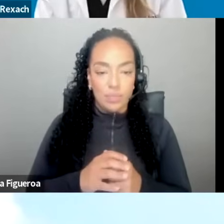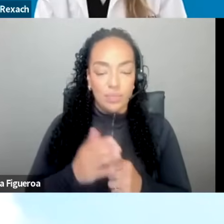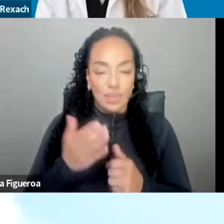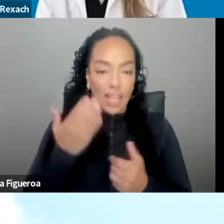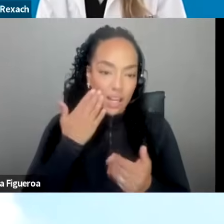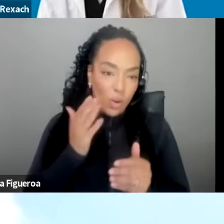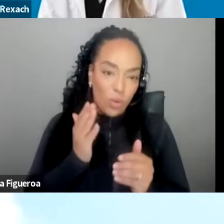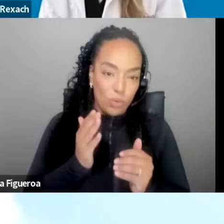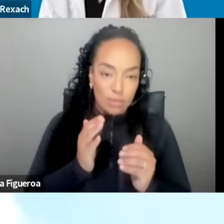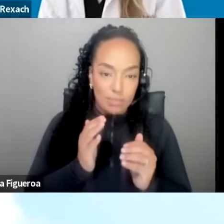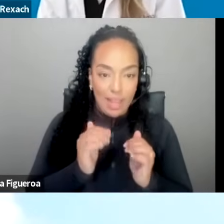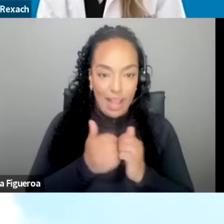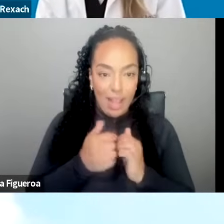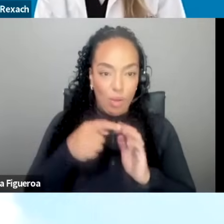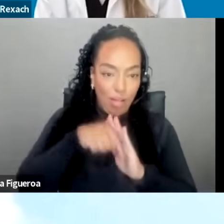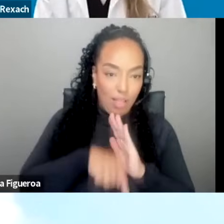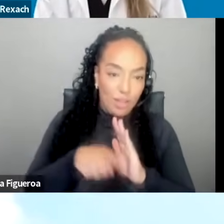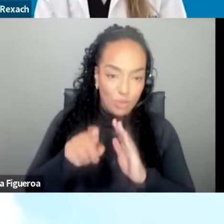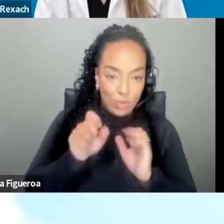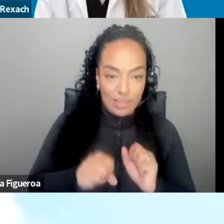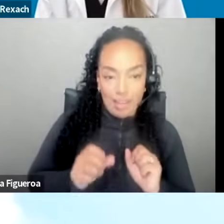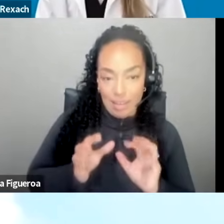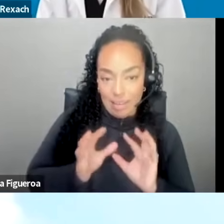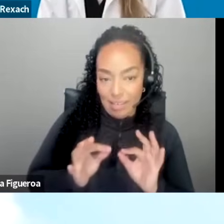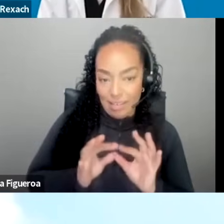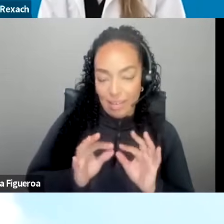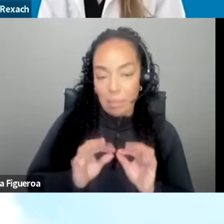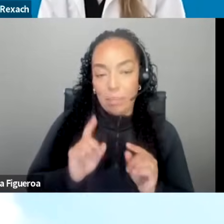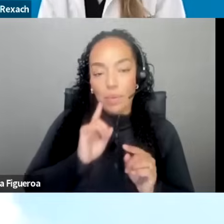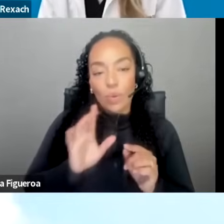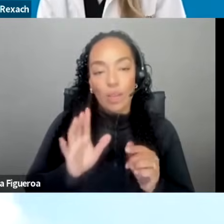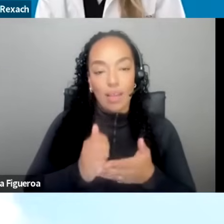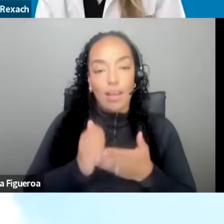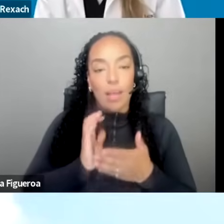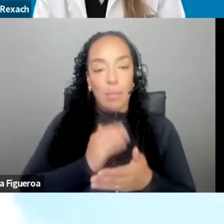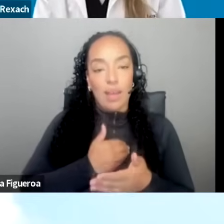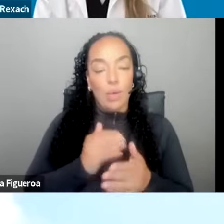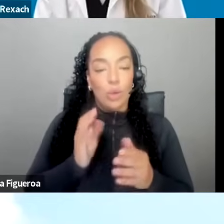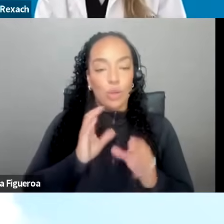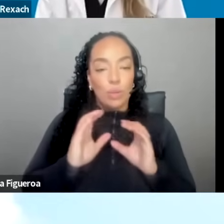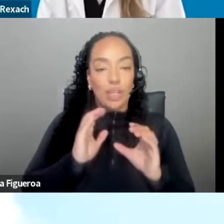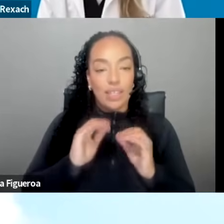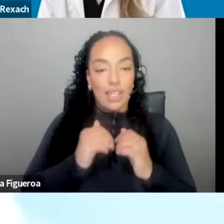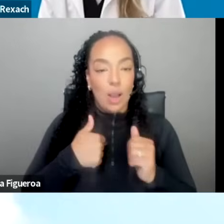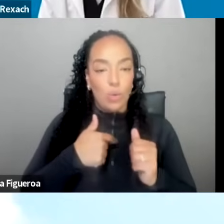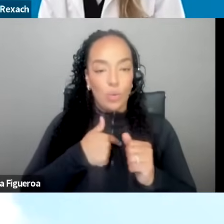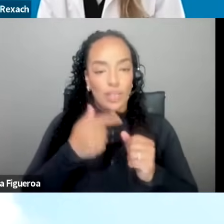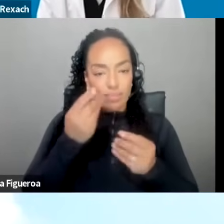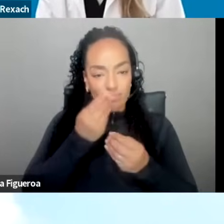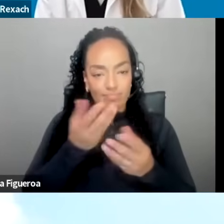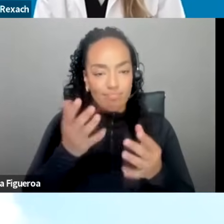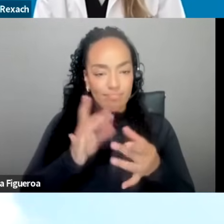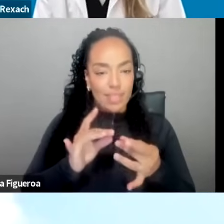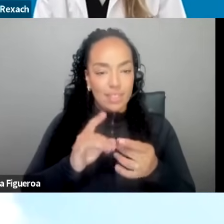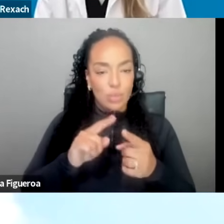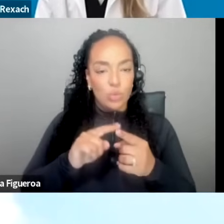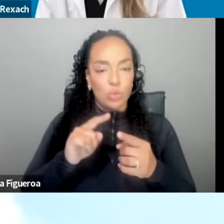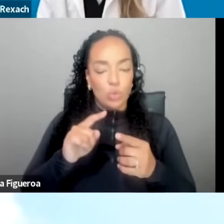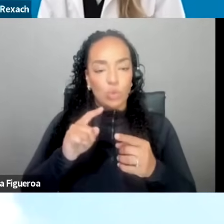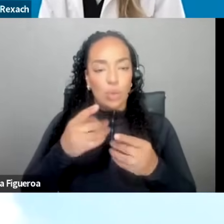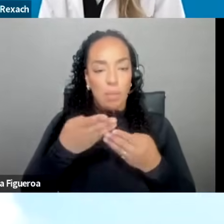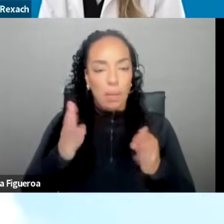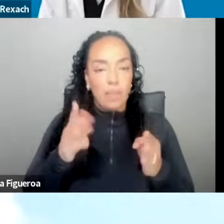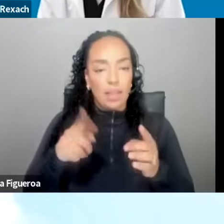talk about that, but it helps our communication, you know, and how we do our messaging to the public about food safety. And I